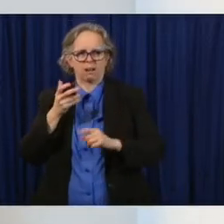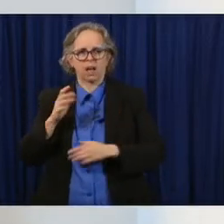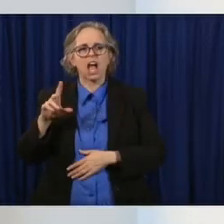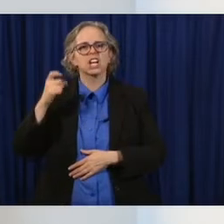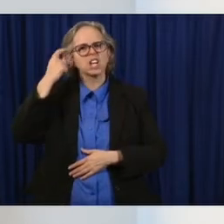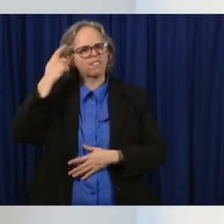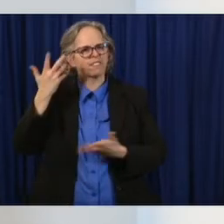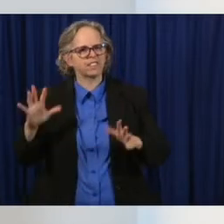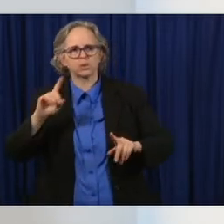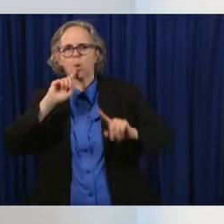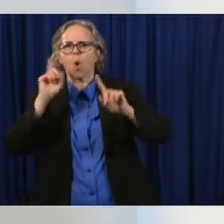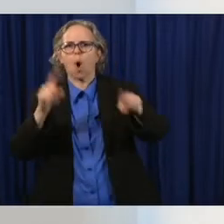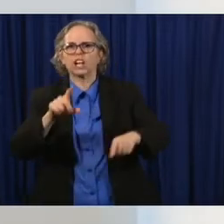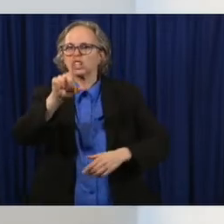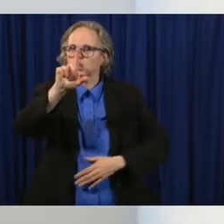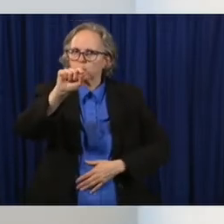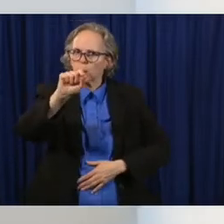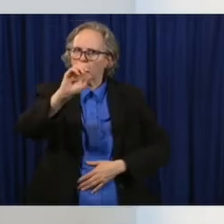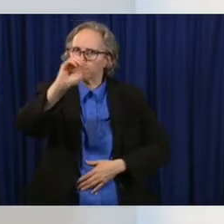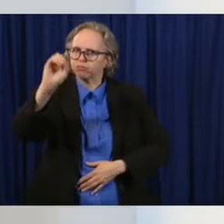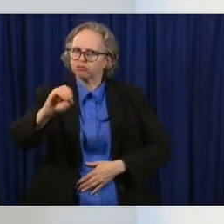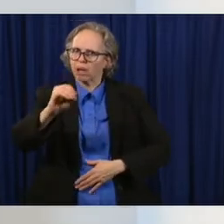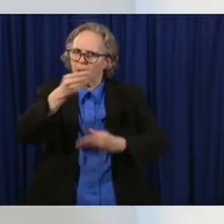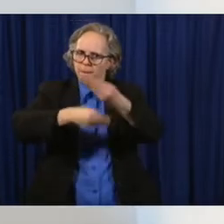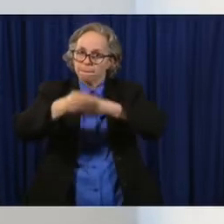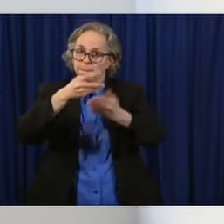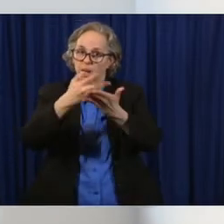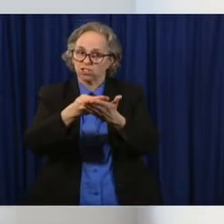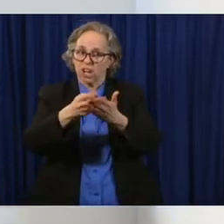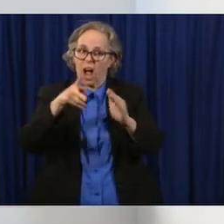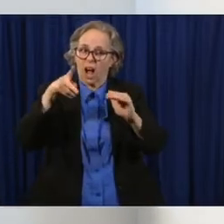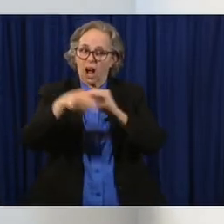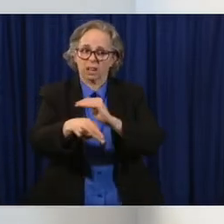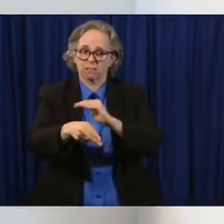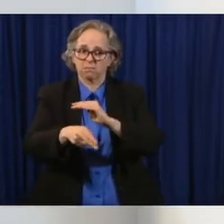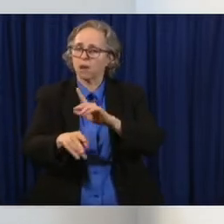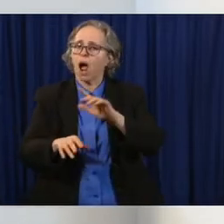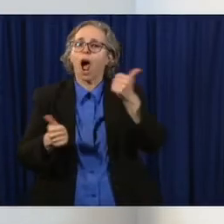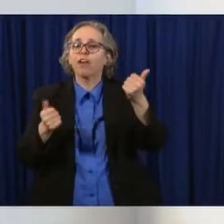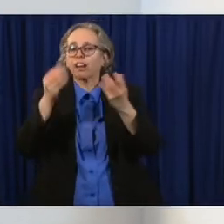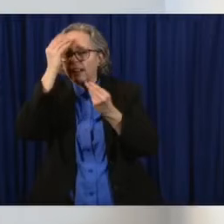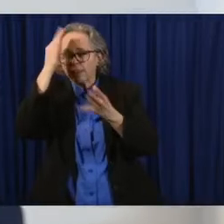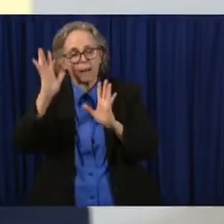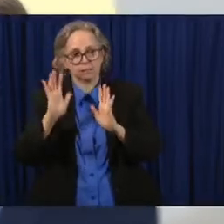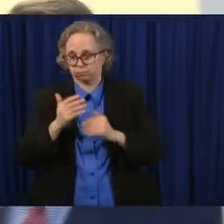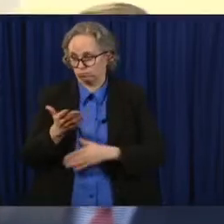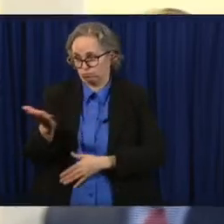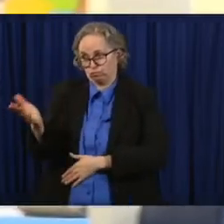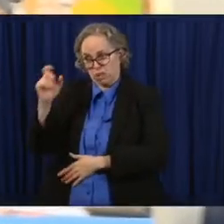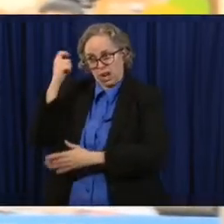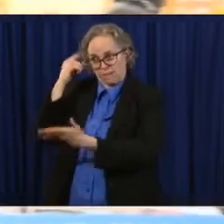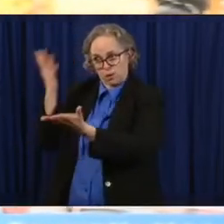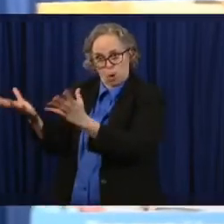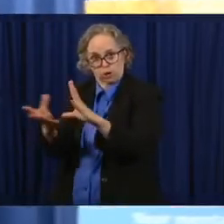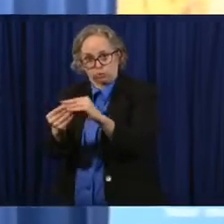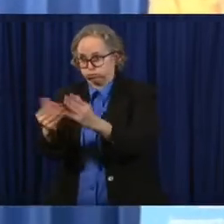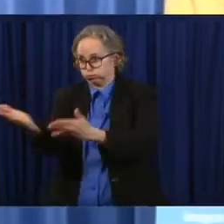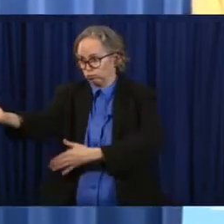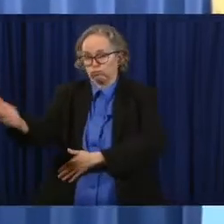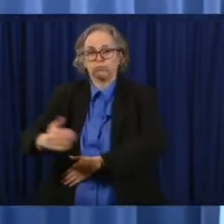cuts, and we don't have anything else unless the governor wants to add something else to that.